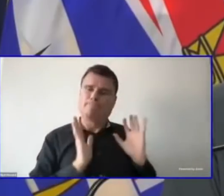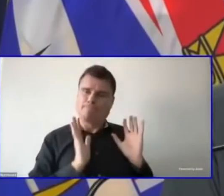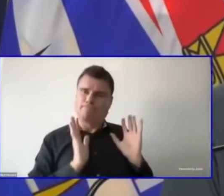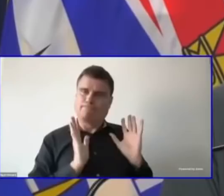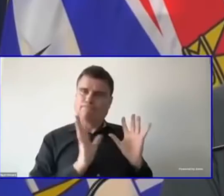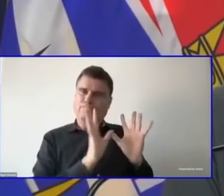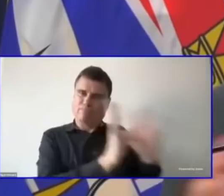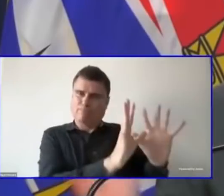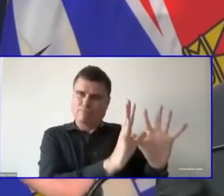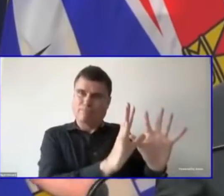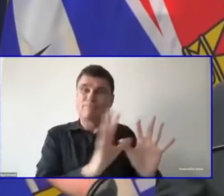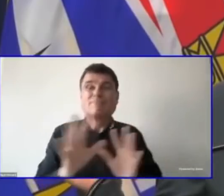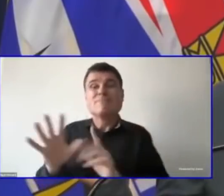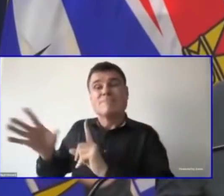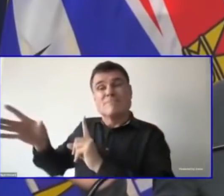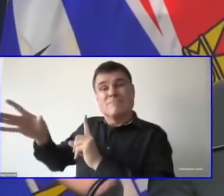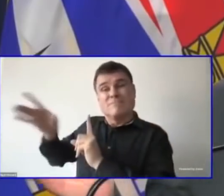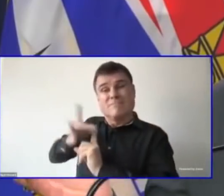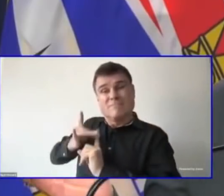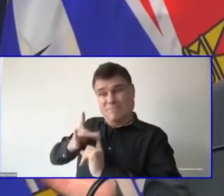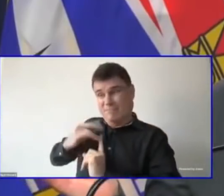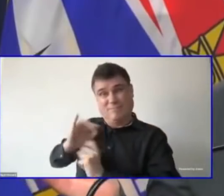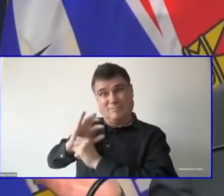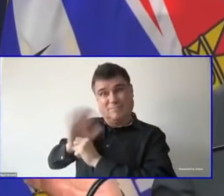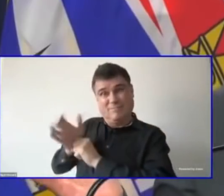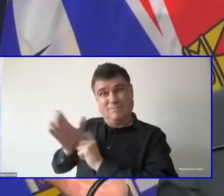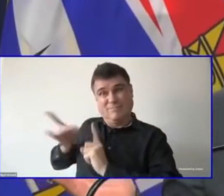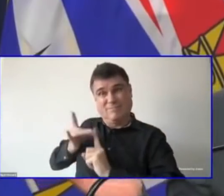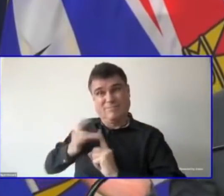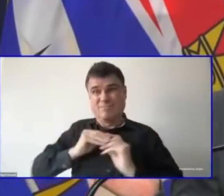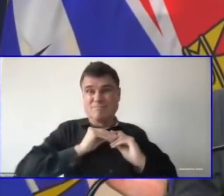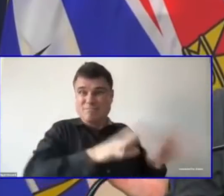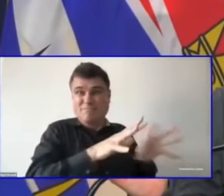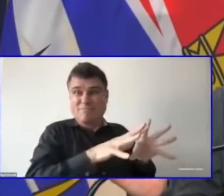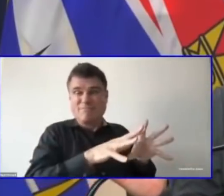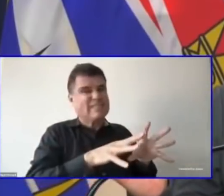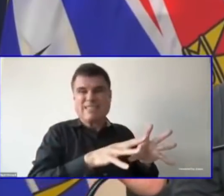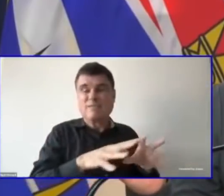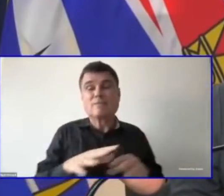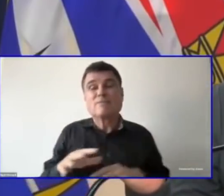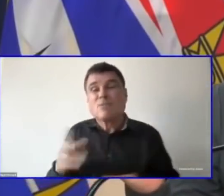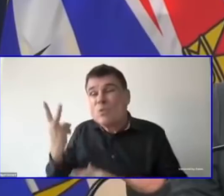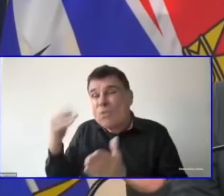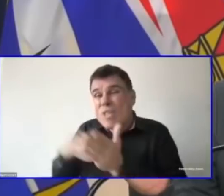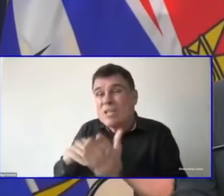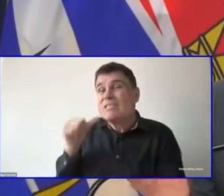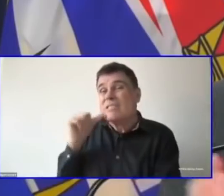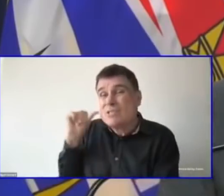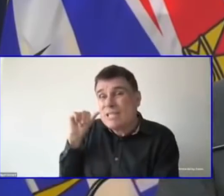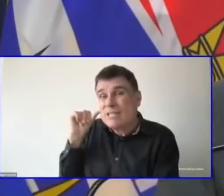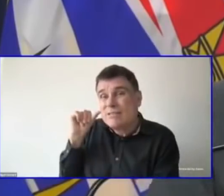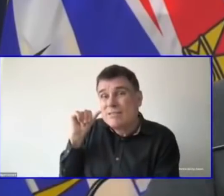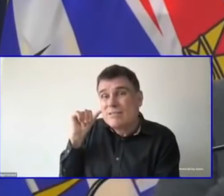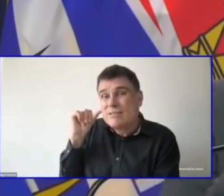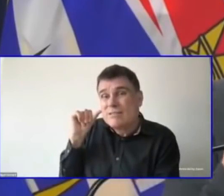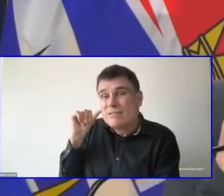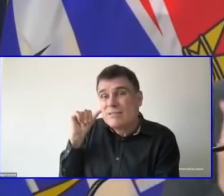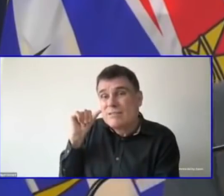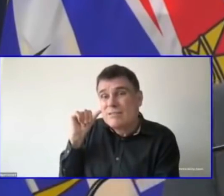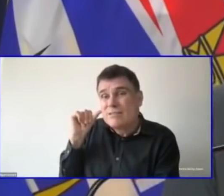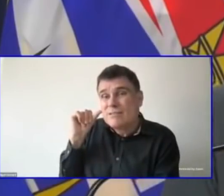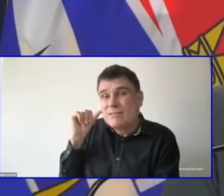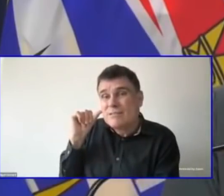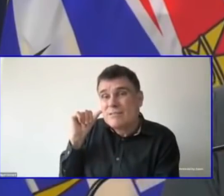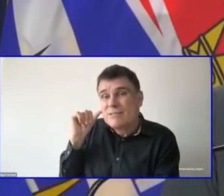virus is spreading very rapidly. The 2,000 positive cases yesterday are just the ones